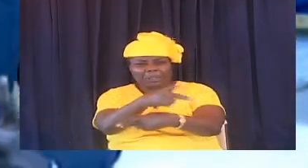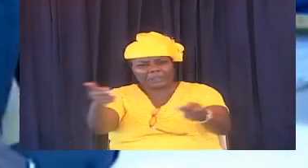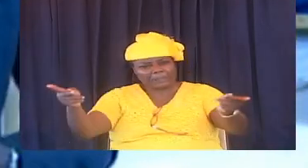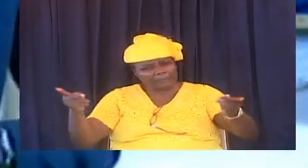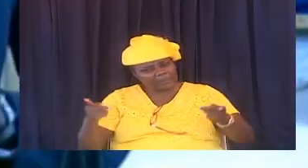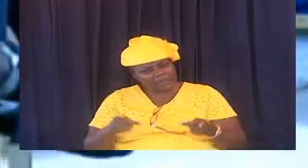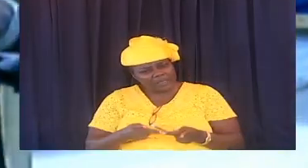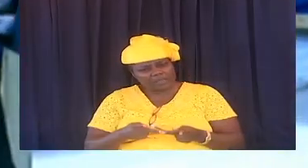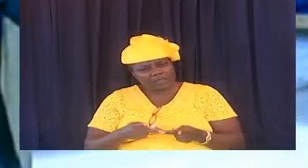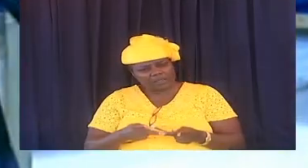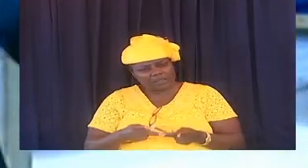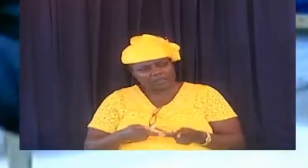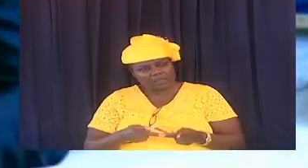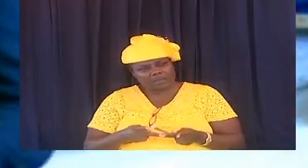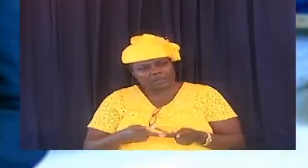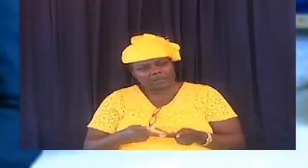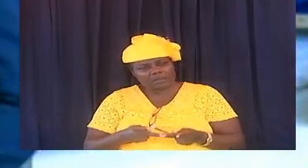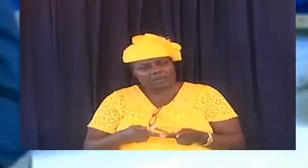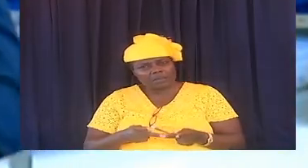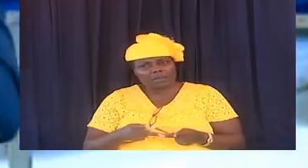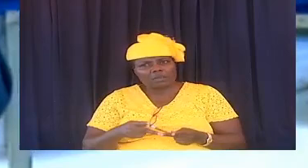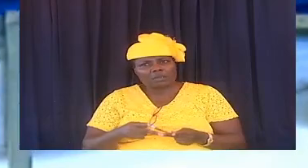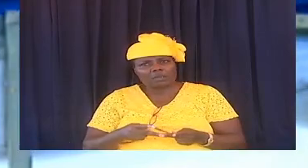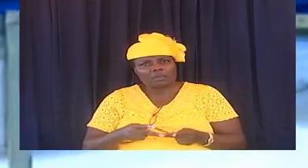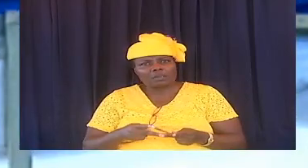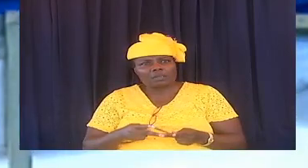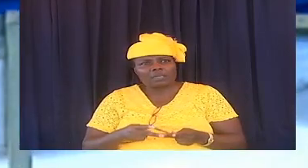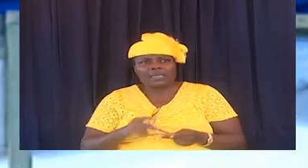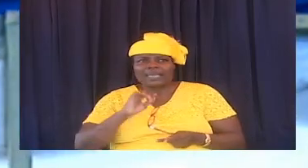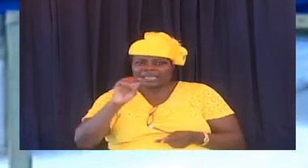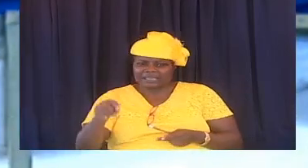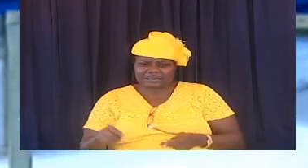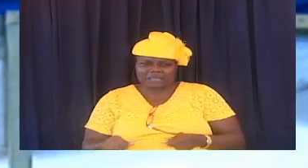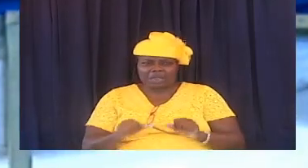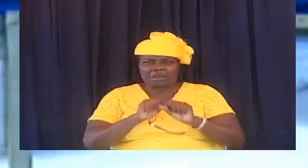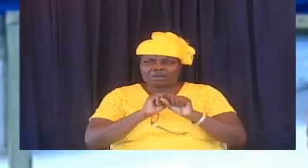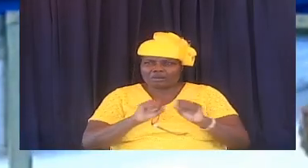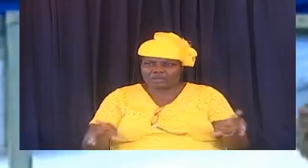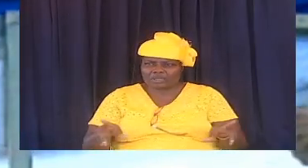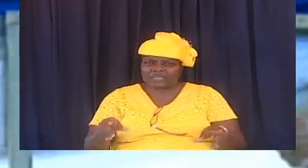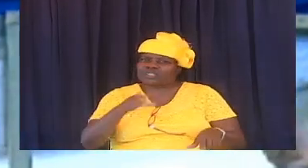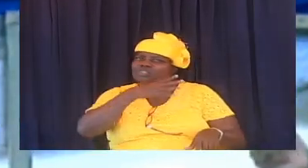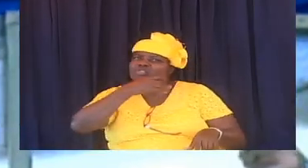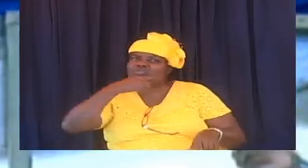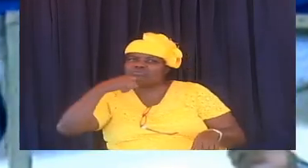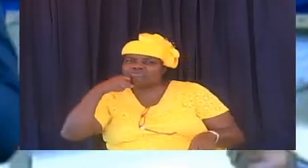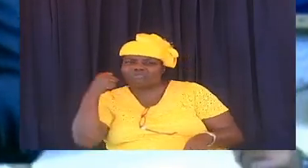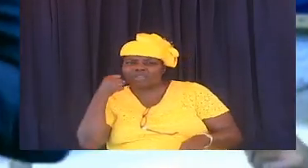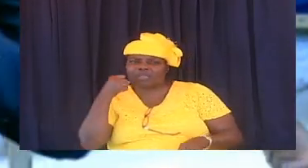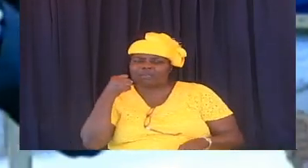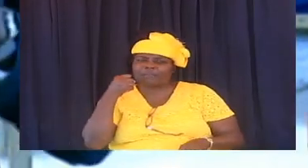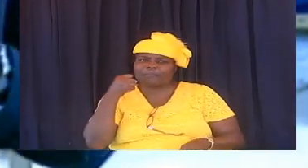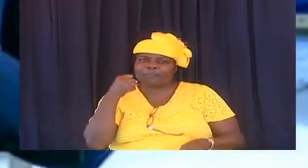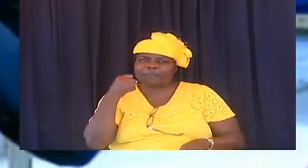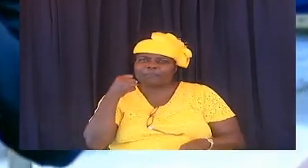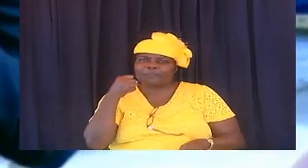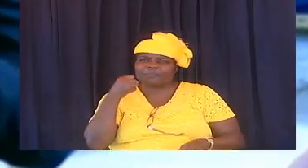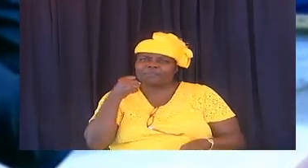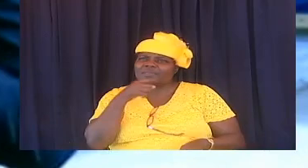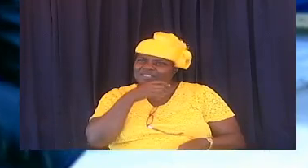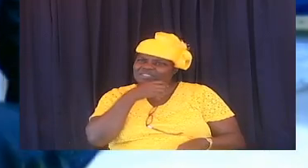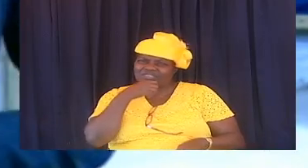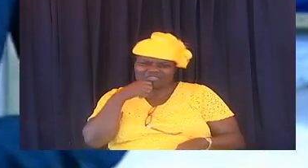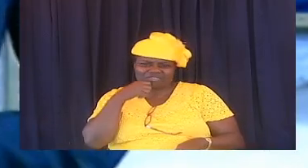about Lodibar, we know that it's a place that is lacking, a place that is dry, a place that is just